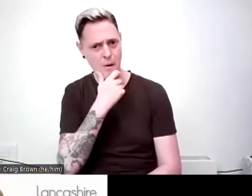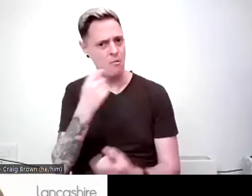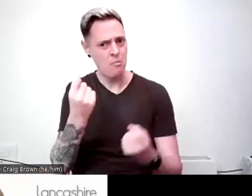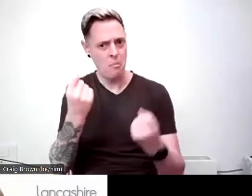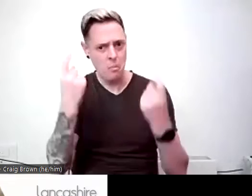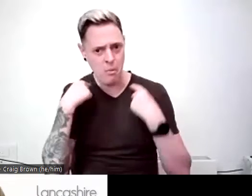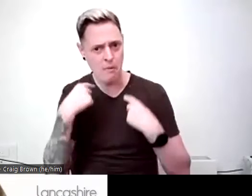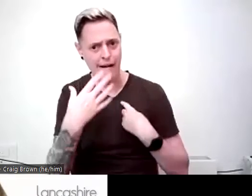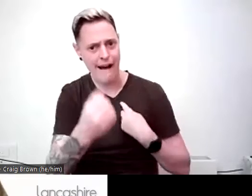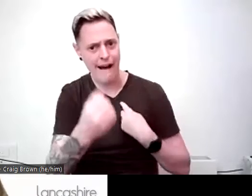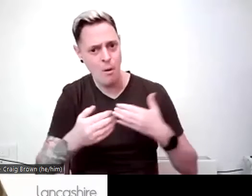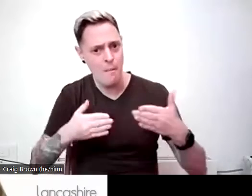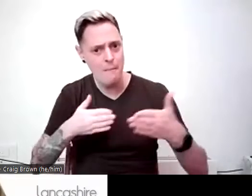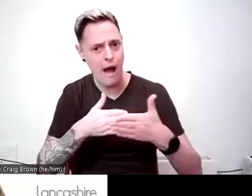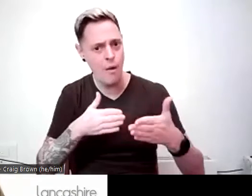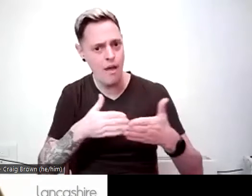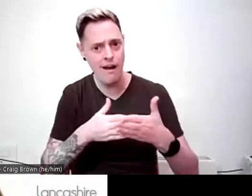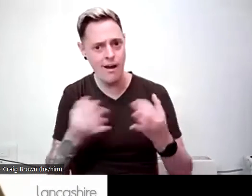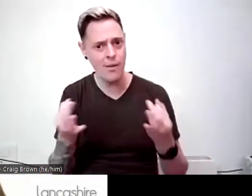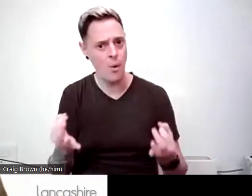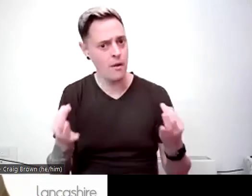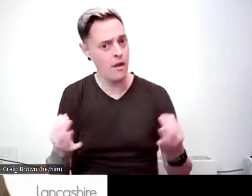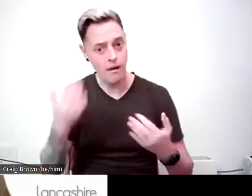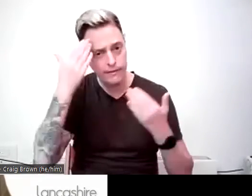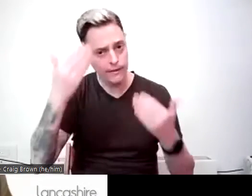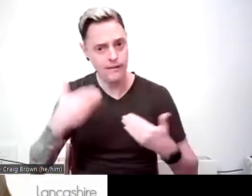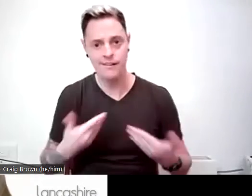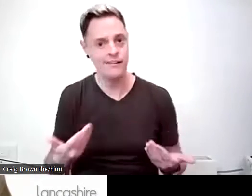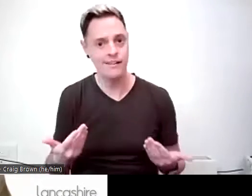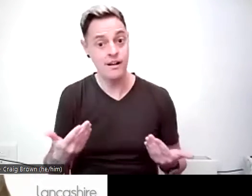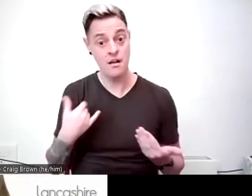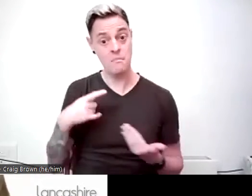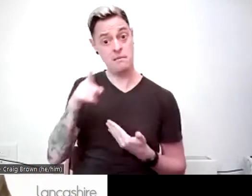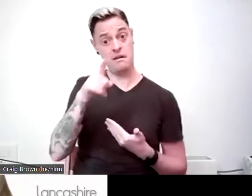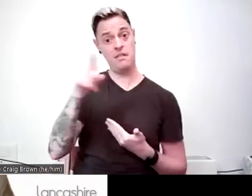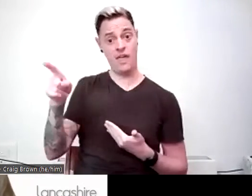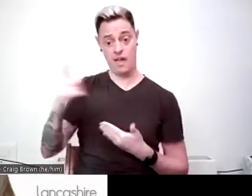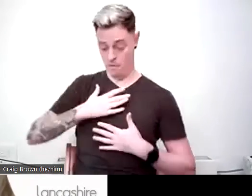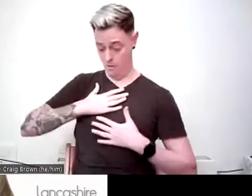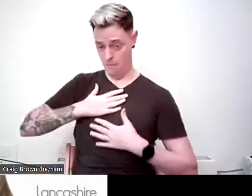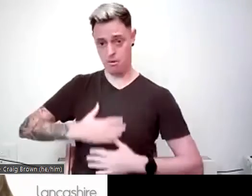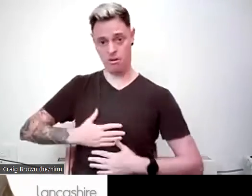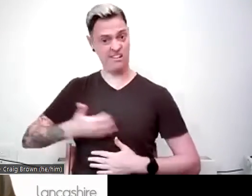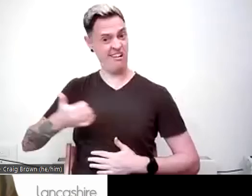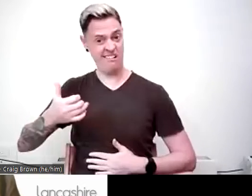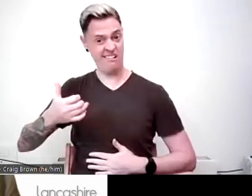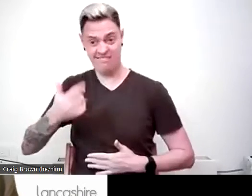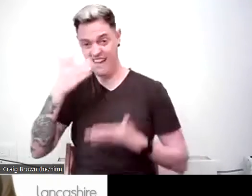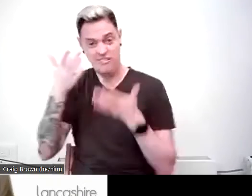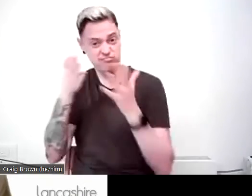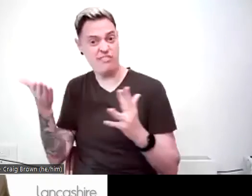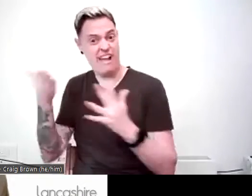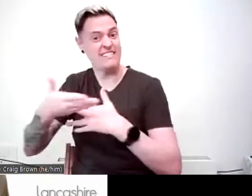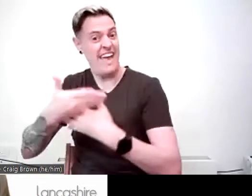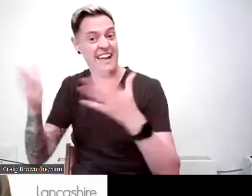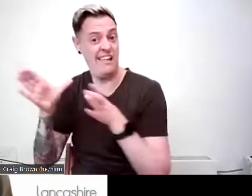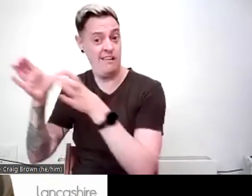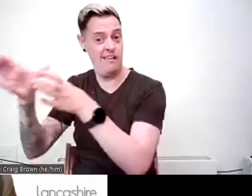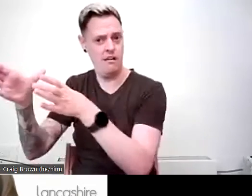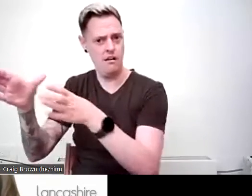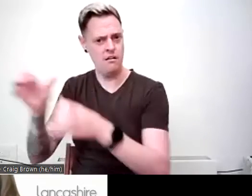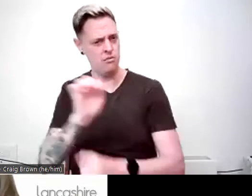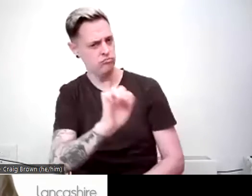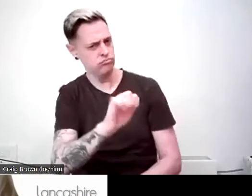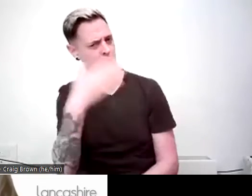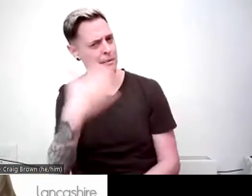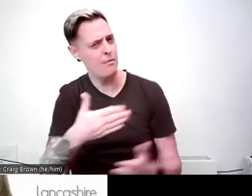yoga before, maybe because they exist in a more privileged body. So what are the main barriers that you've